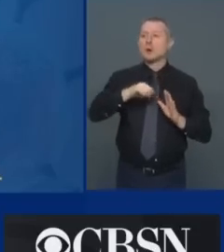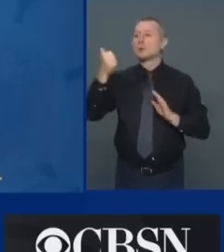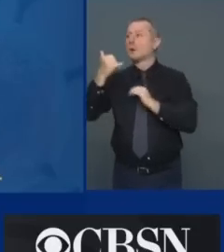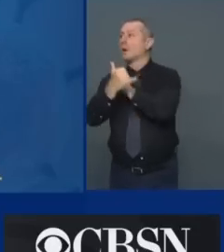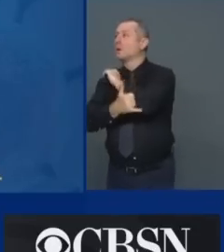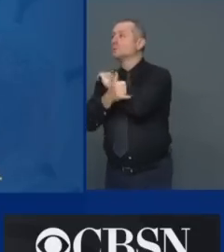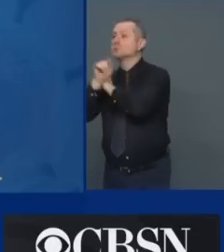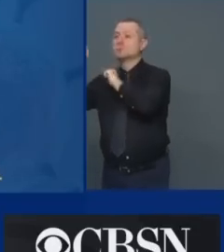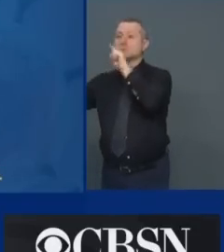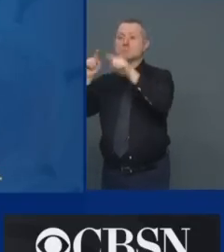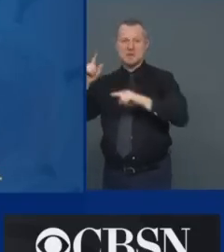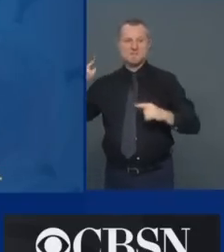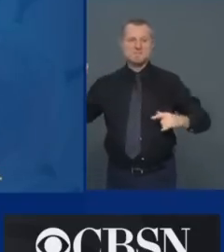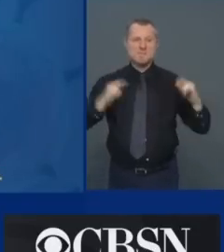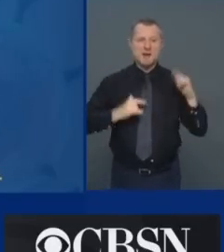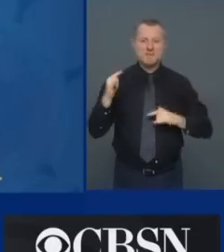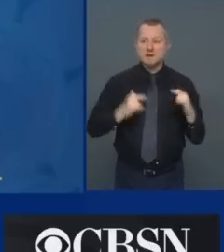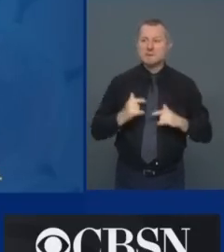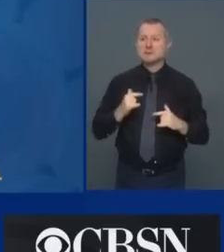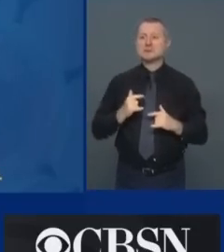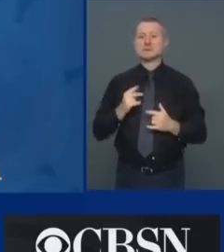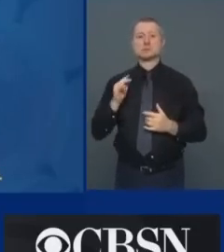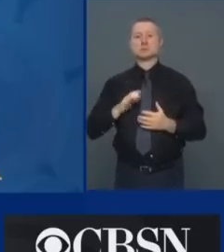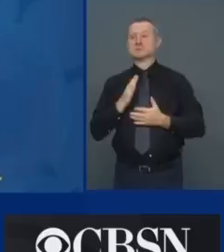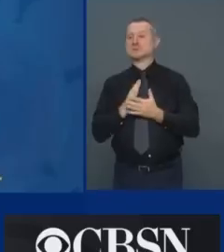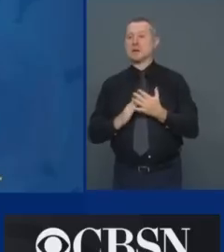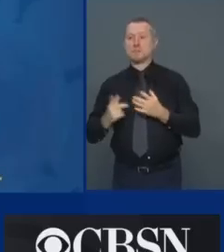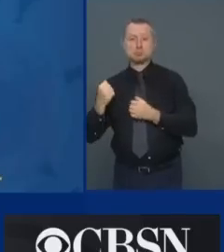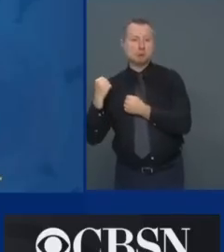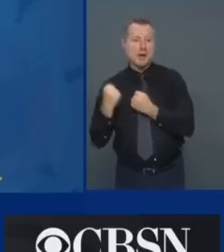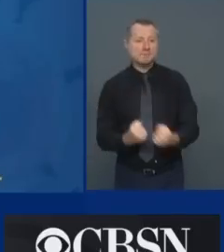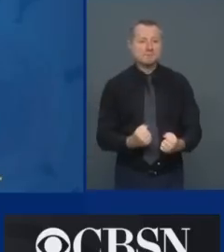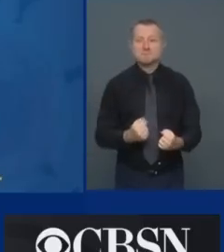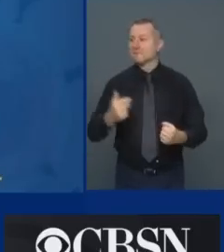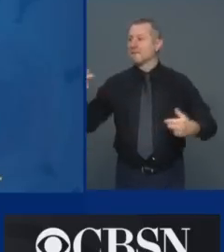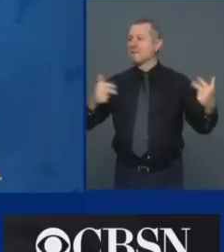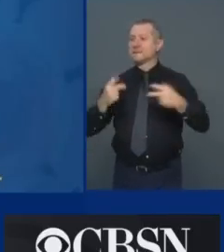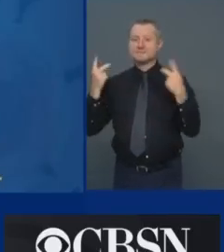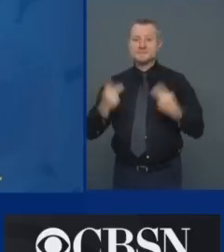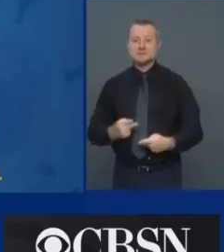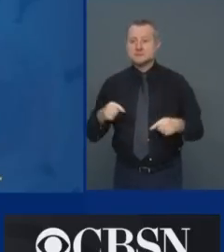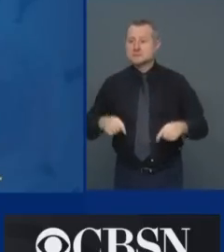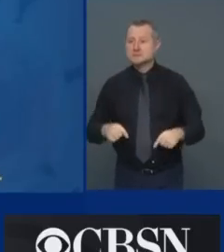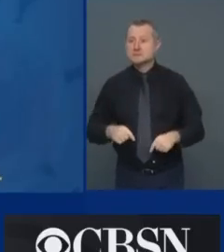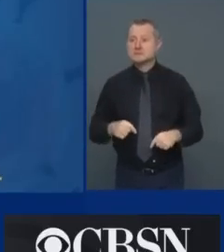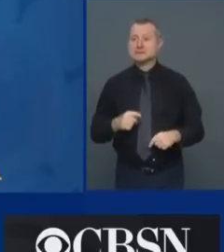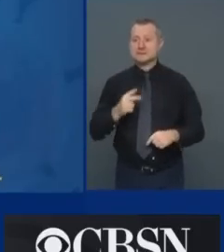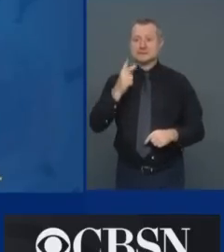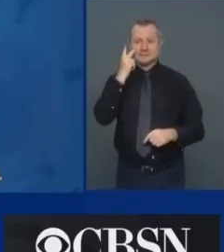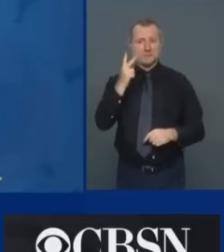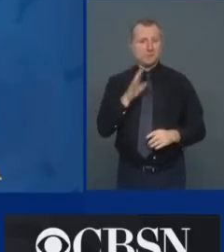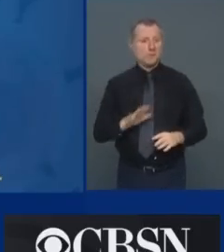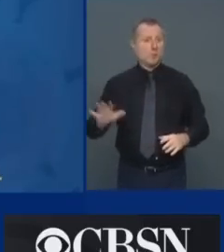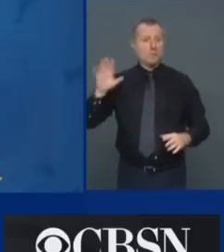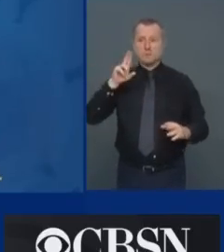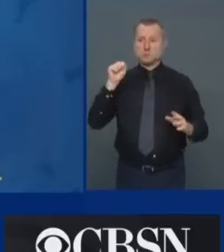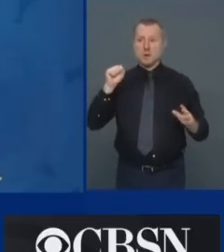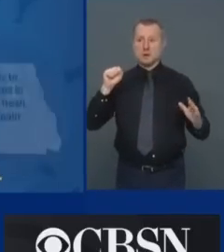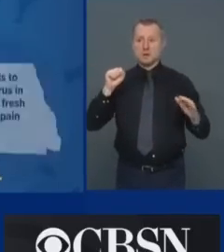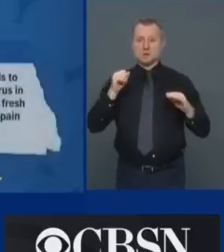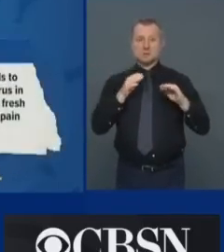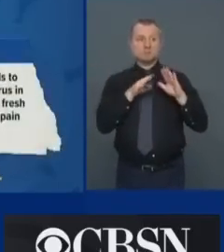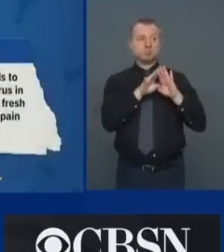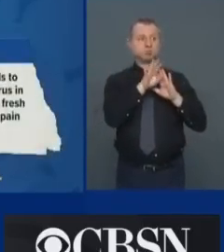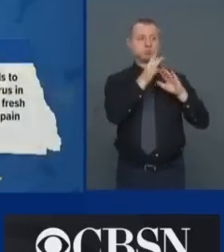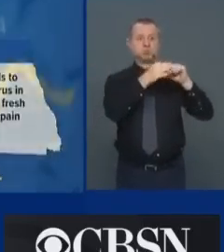in, and you're seeing spikes all across the country, and you're seeing spikes all across the